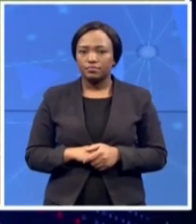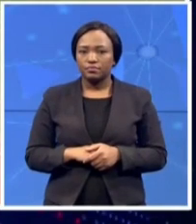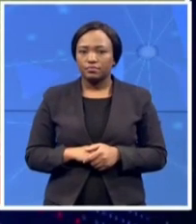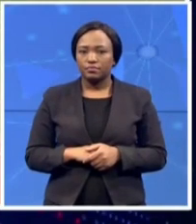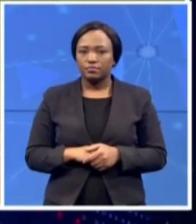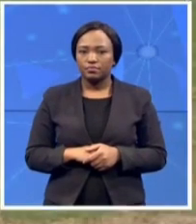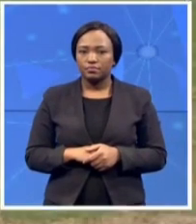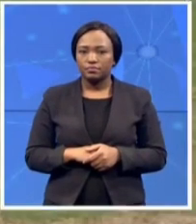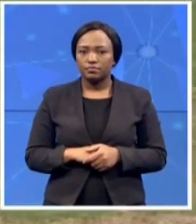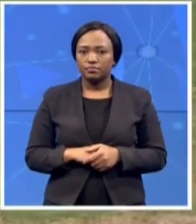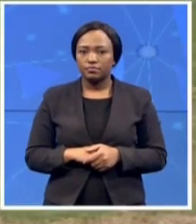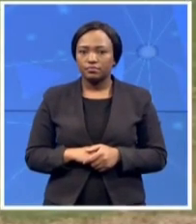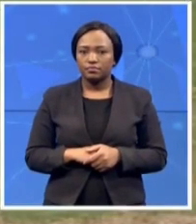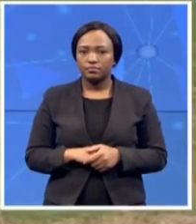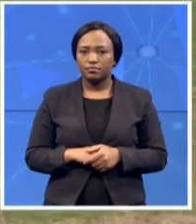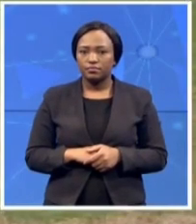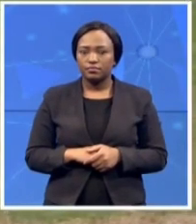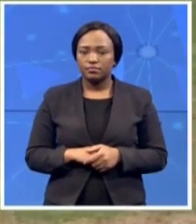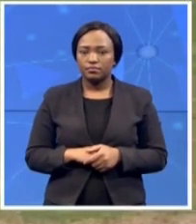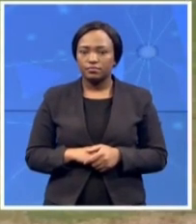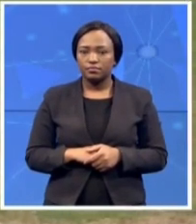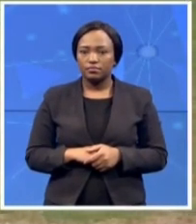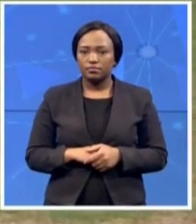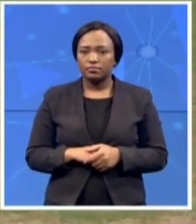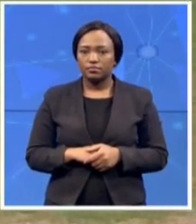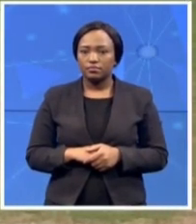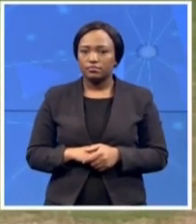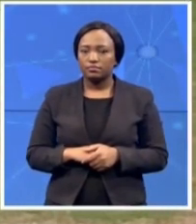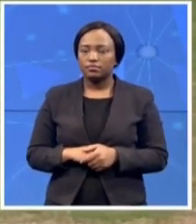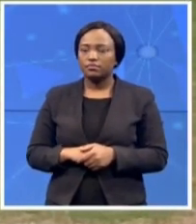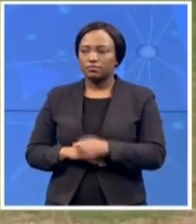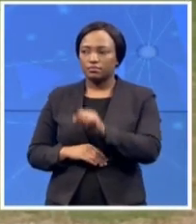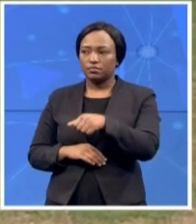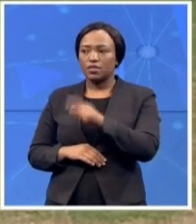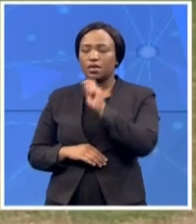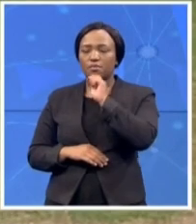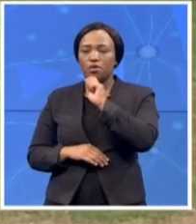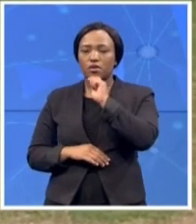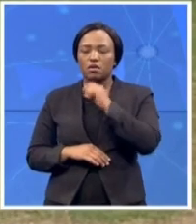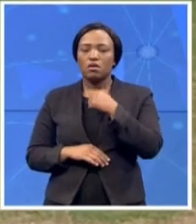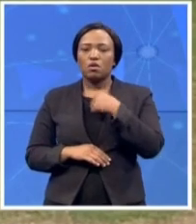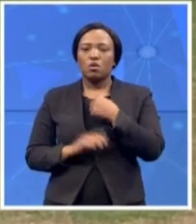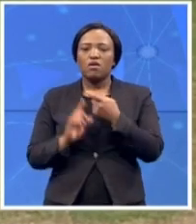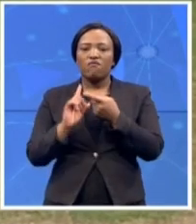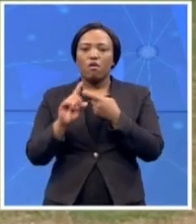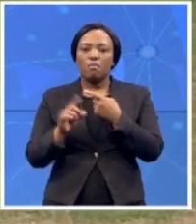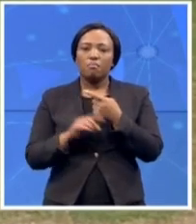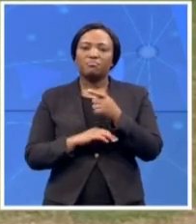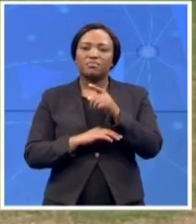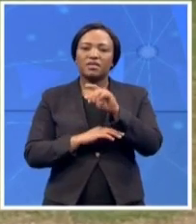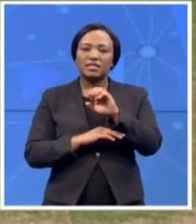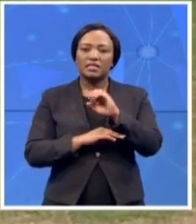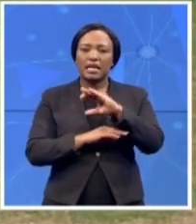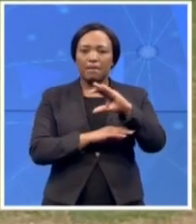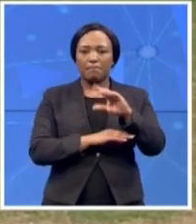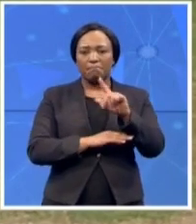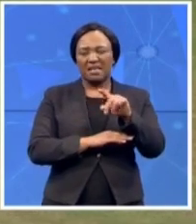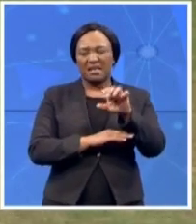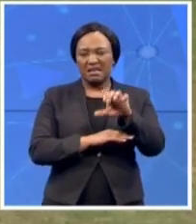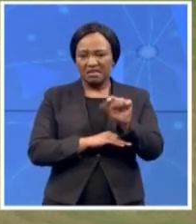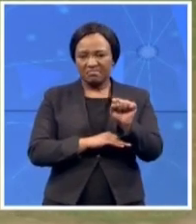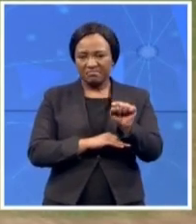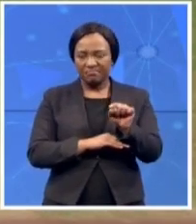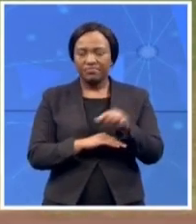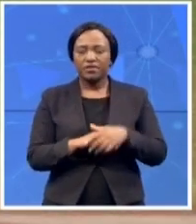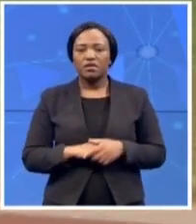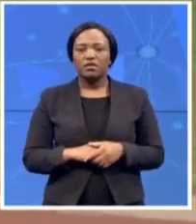Well, a very good morning to you. You are coming to us from Gqeberha at the historic Donkin Reserve. As you've rightfully said, that, it